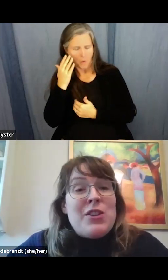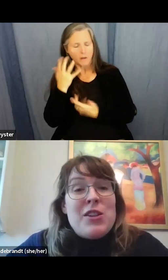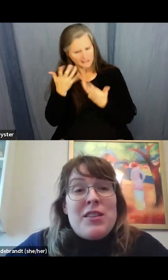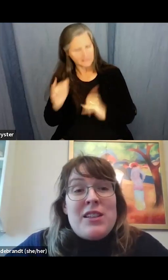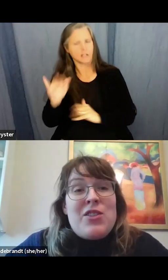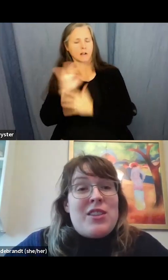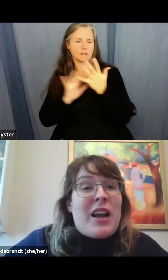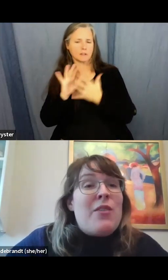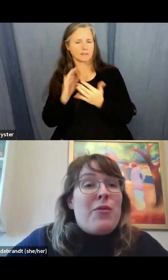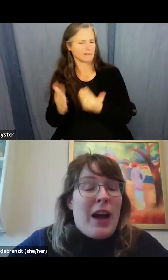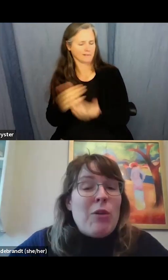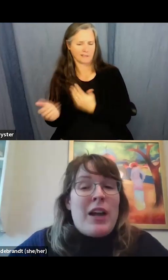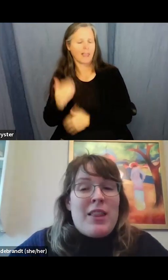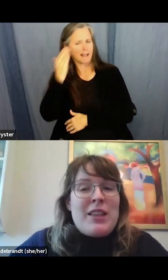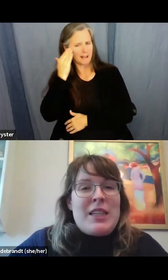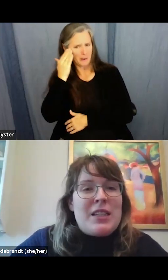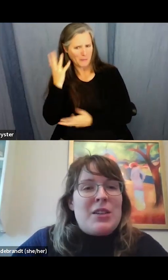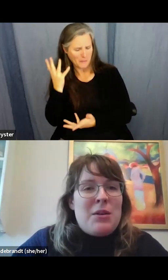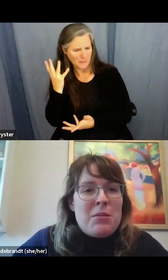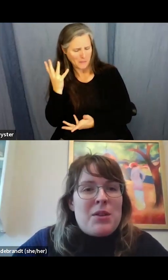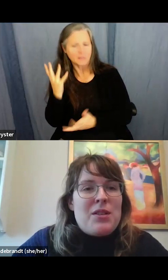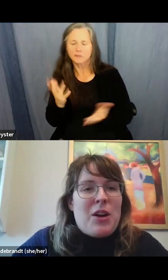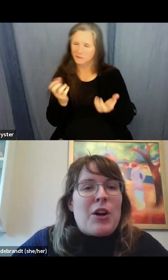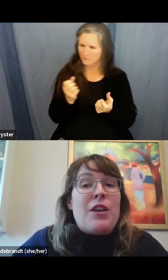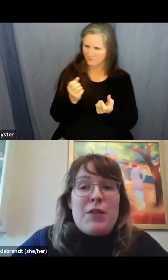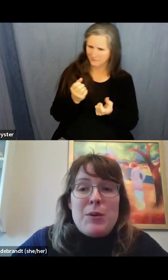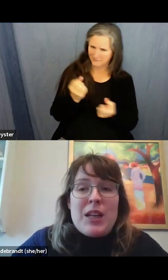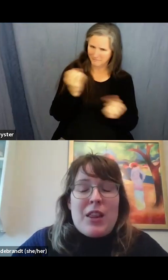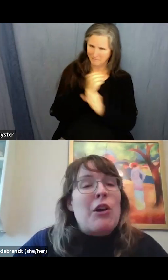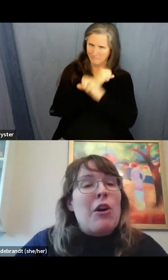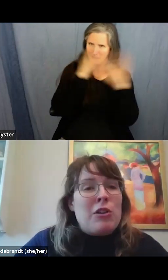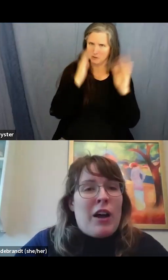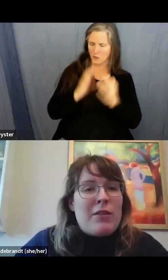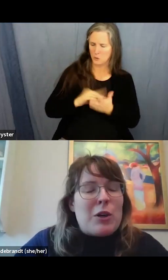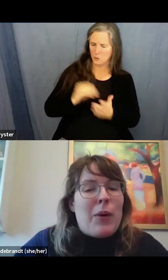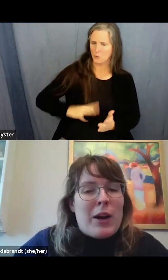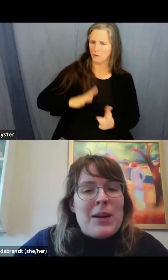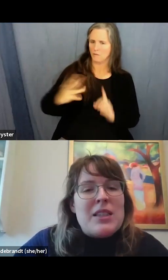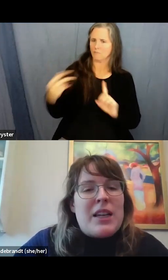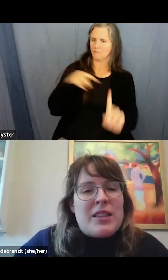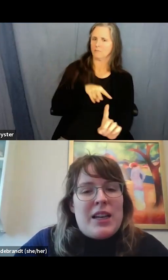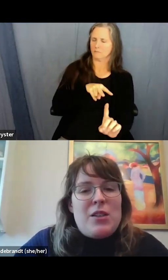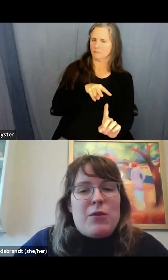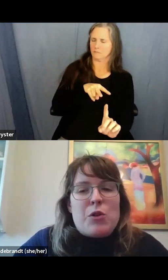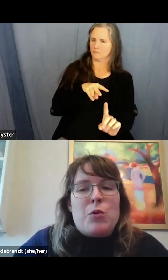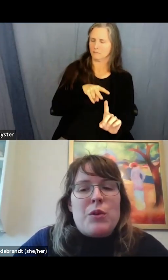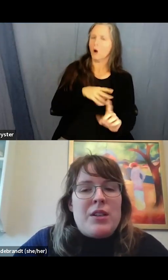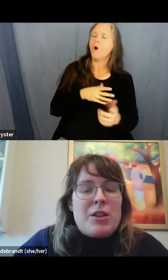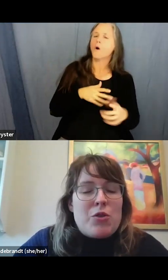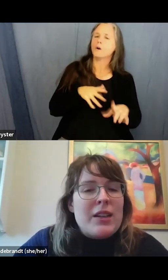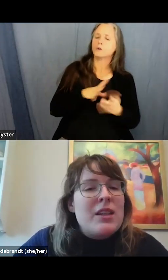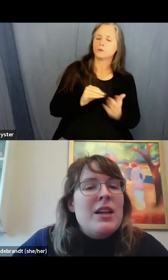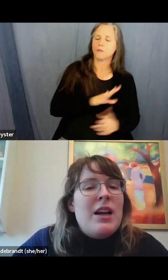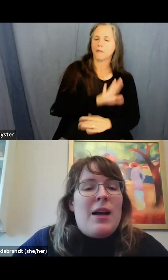I highlight just to kind of outline that these systems are confusing, that there are a lot of requirements that exist for schools